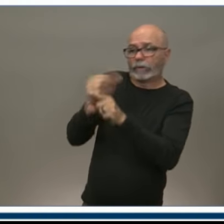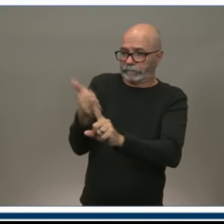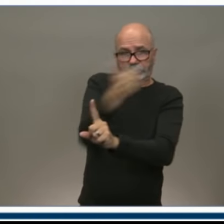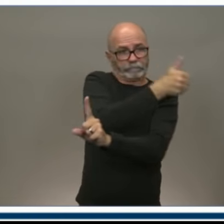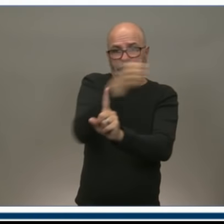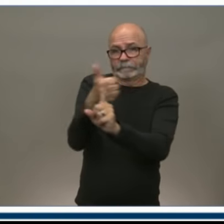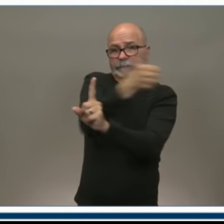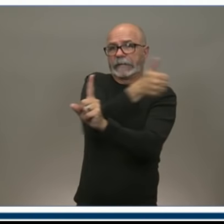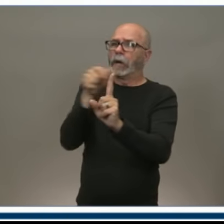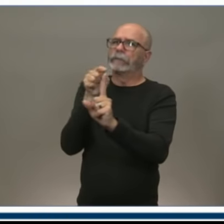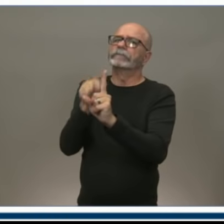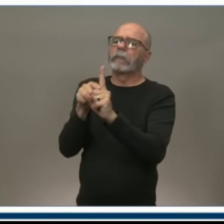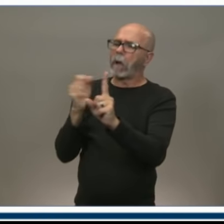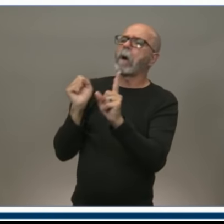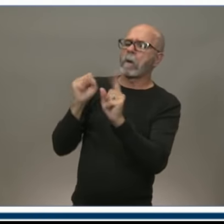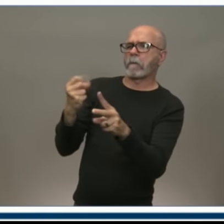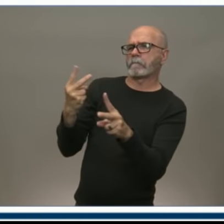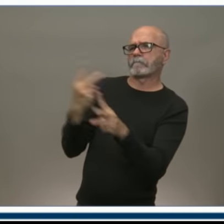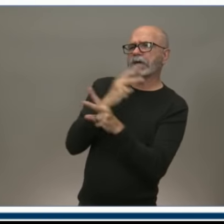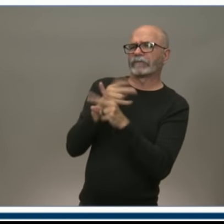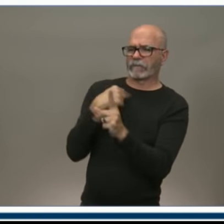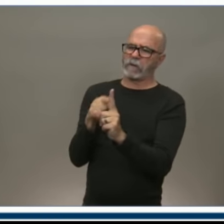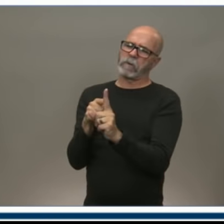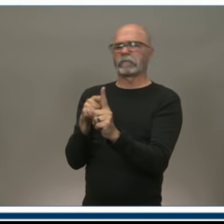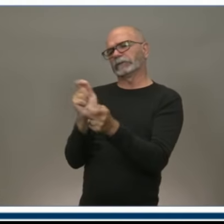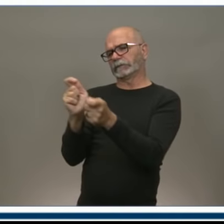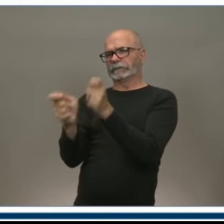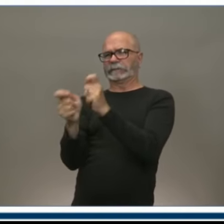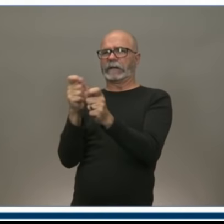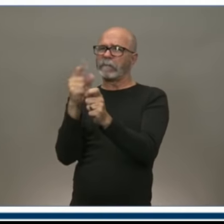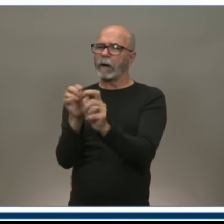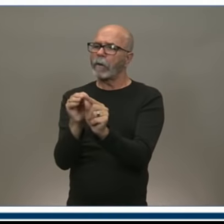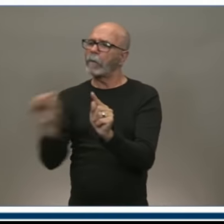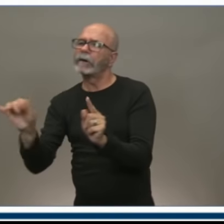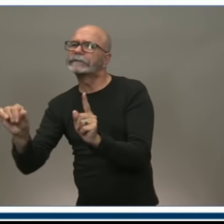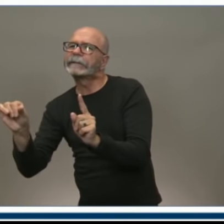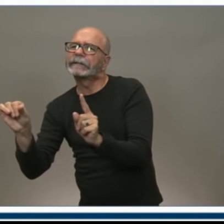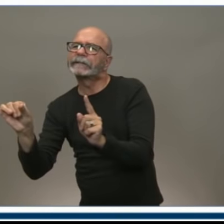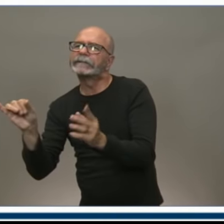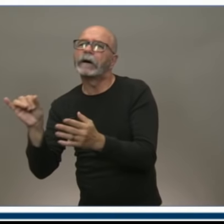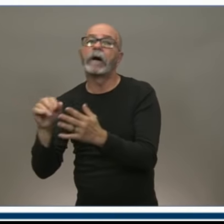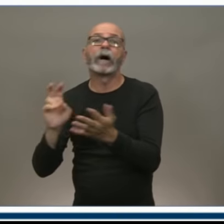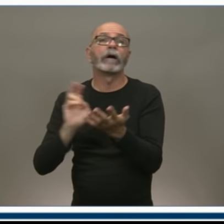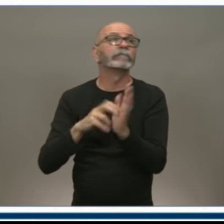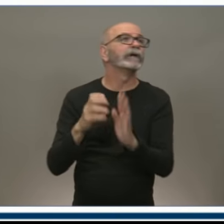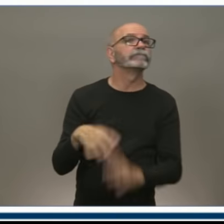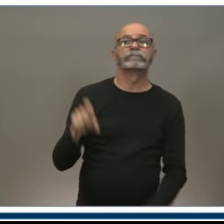where we can use it to modify quarantine but not completely remove a quarantine.